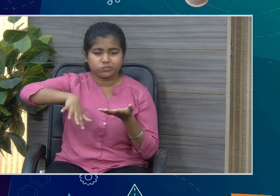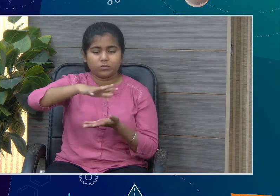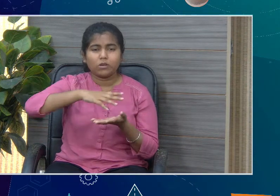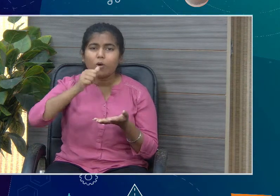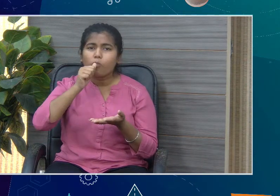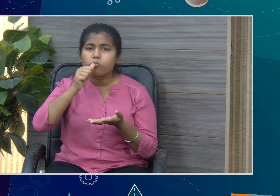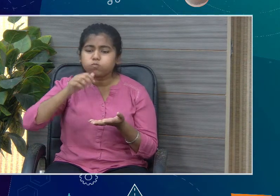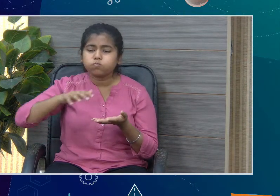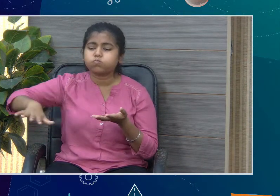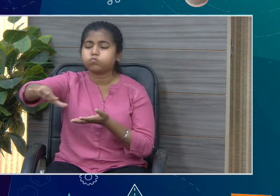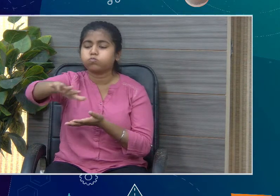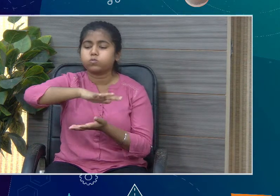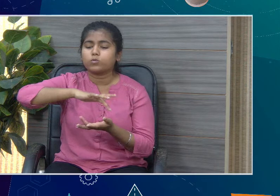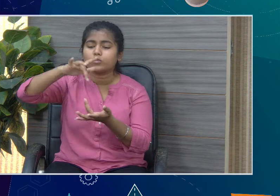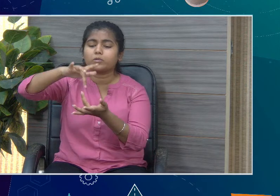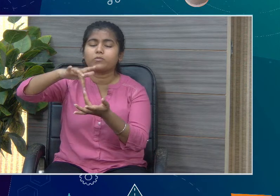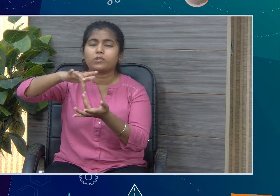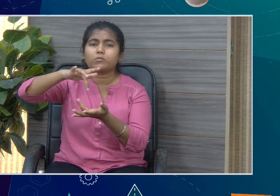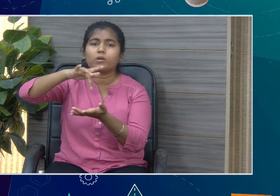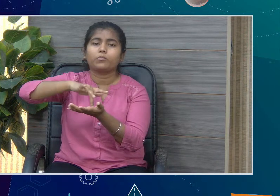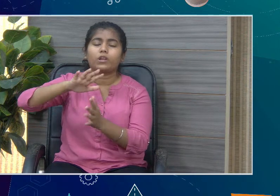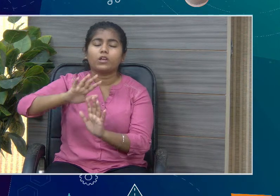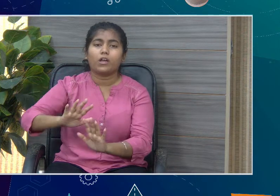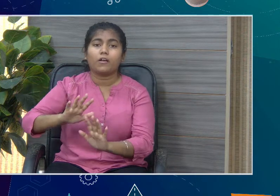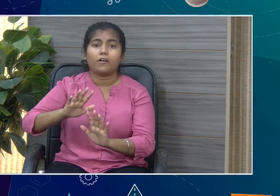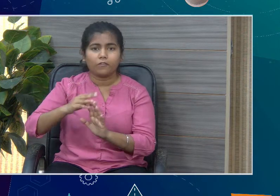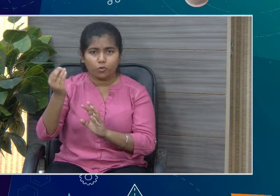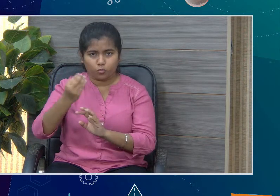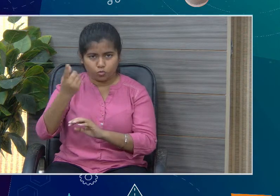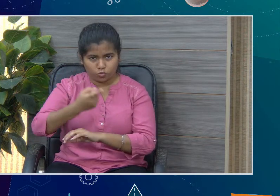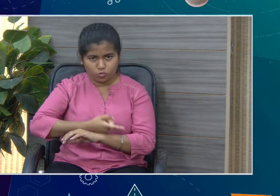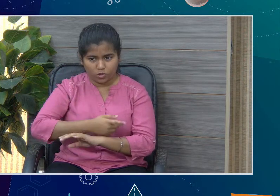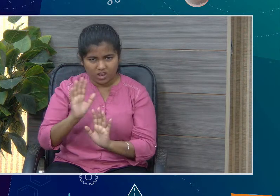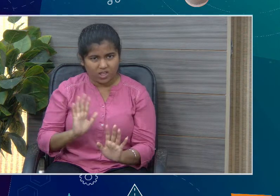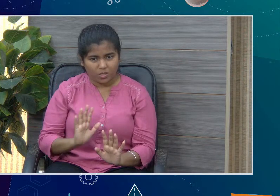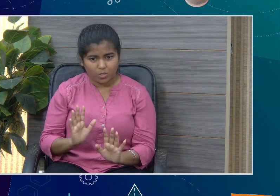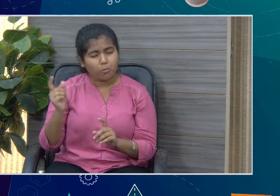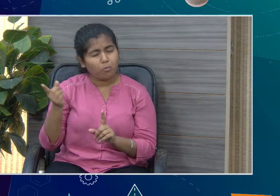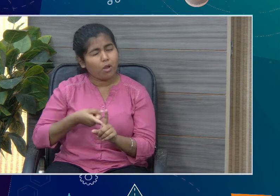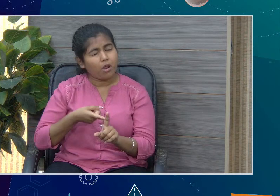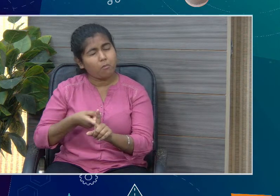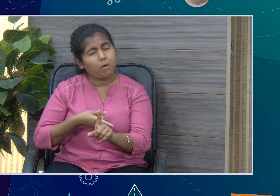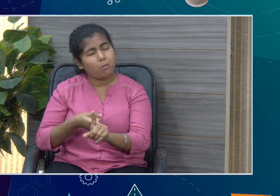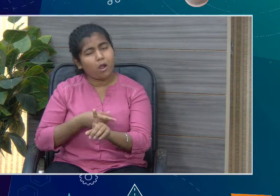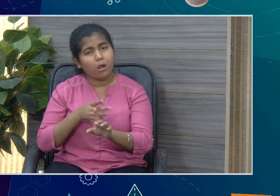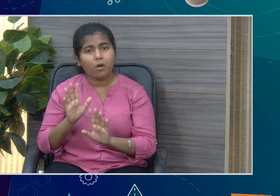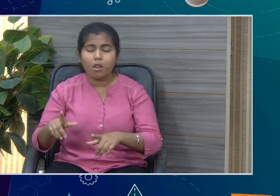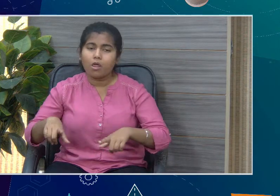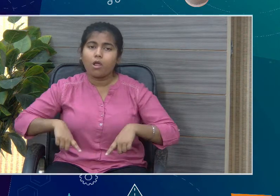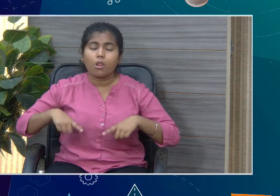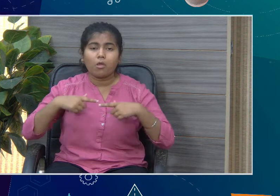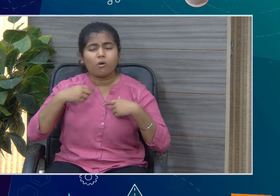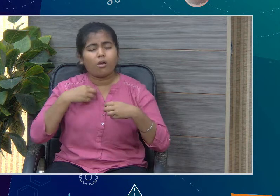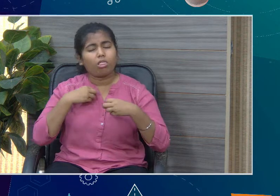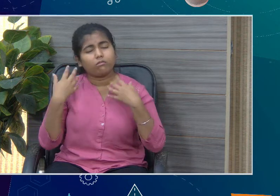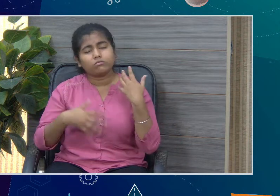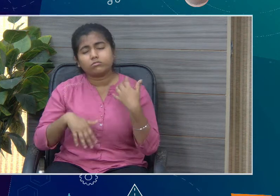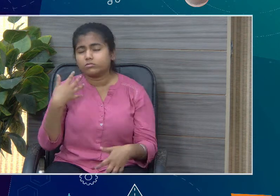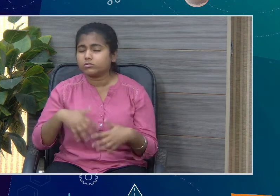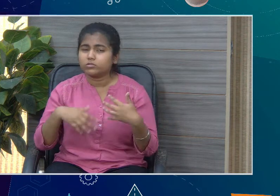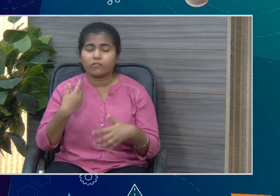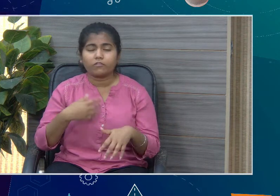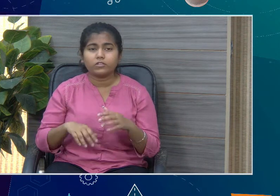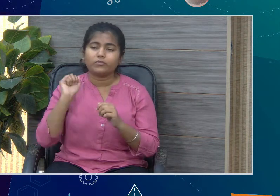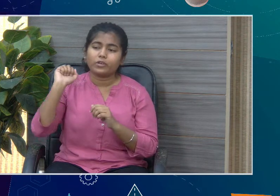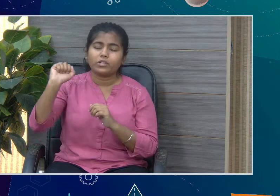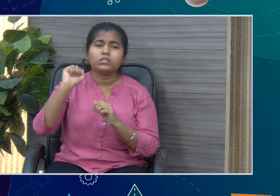few weeks, but for many years. And he suffered a lot. And Daniel Defoe, in his